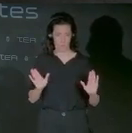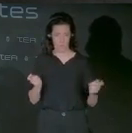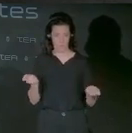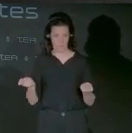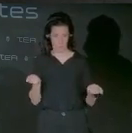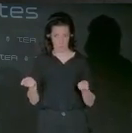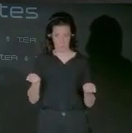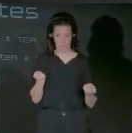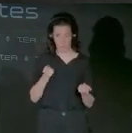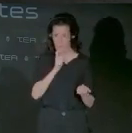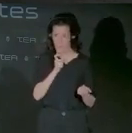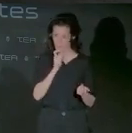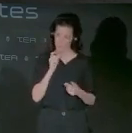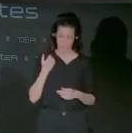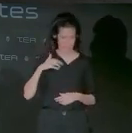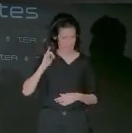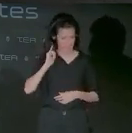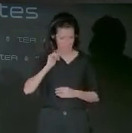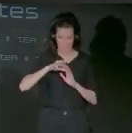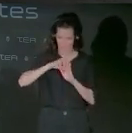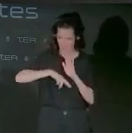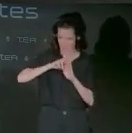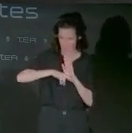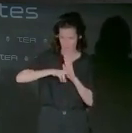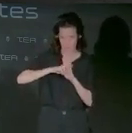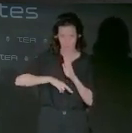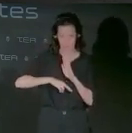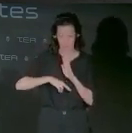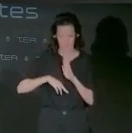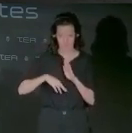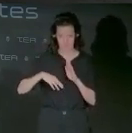dealing with this for many years. I think, you know,